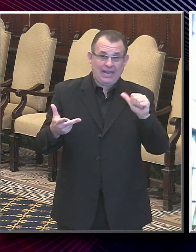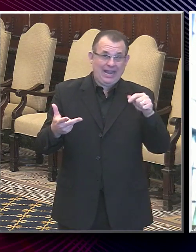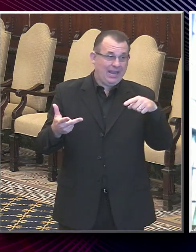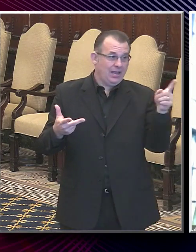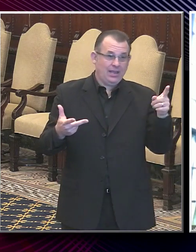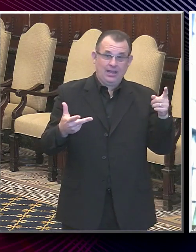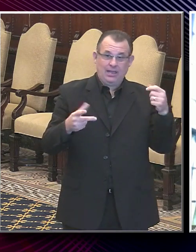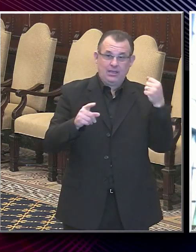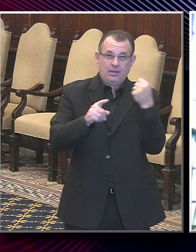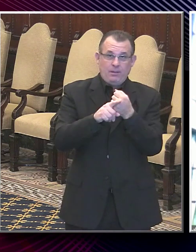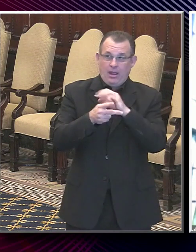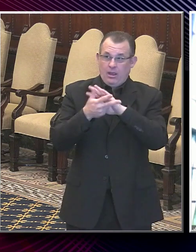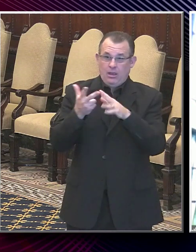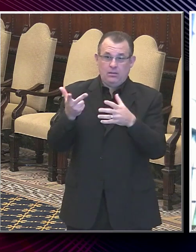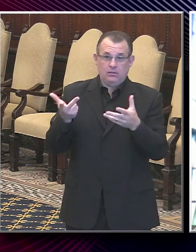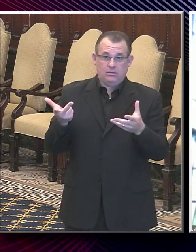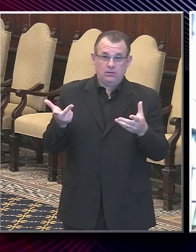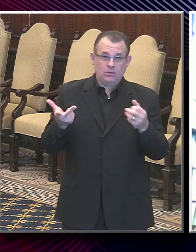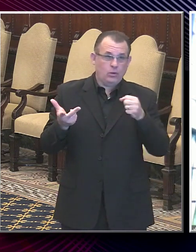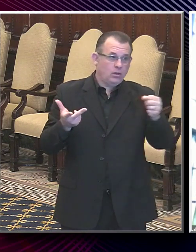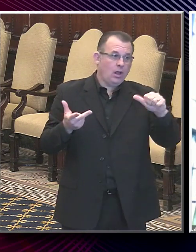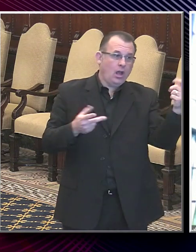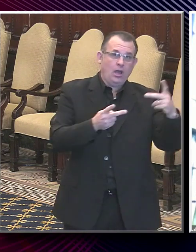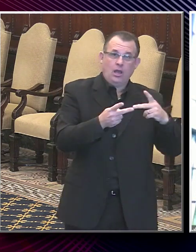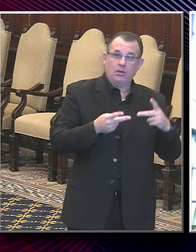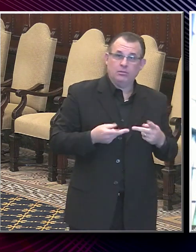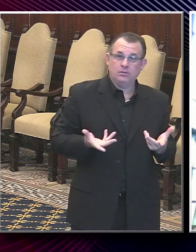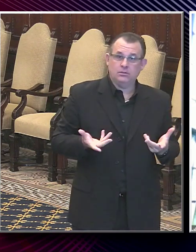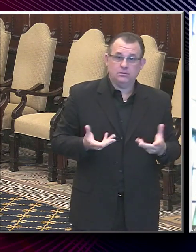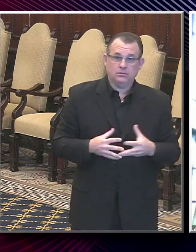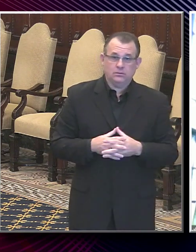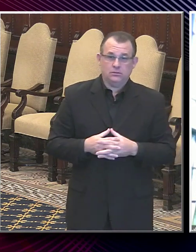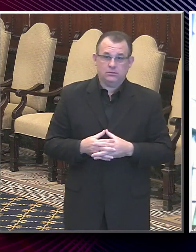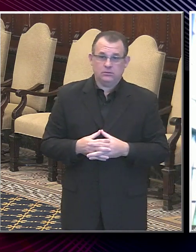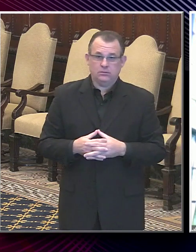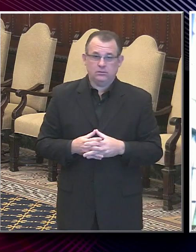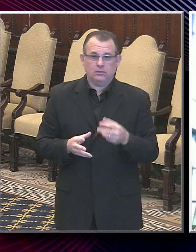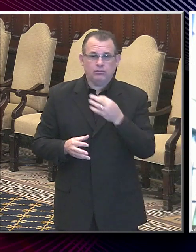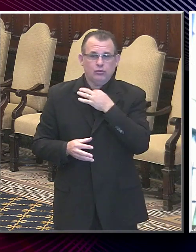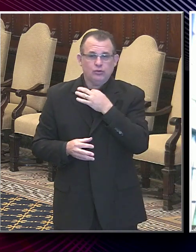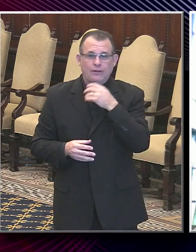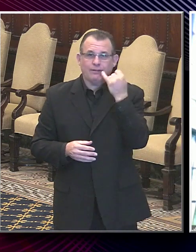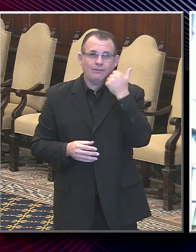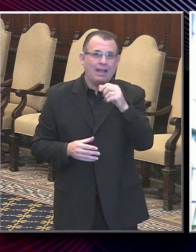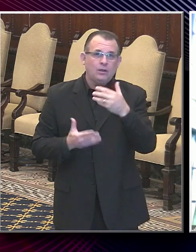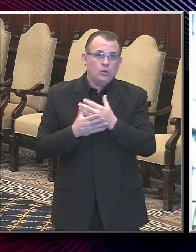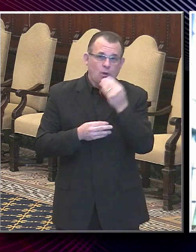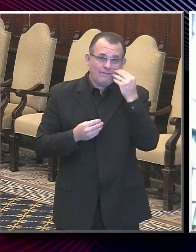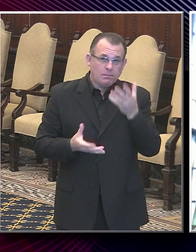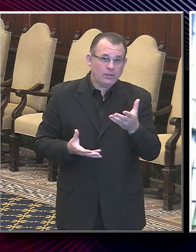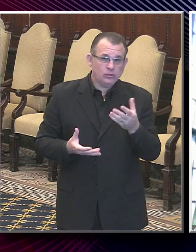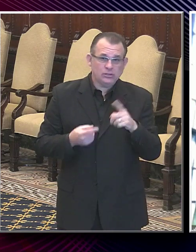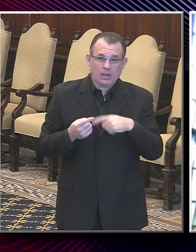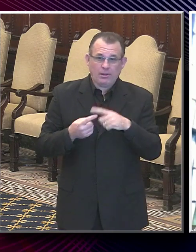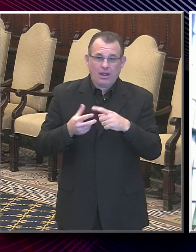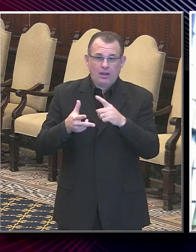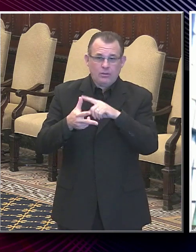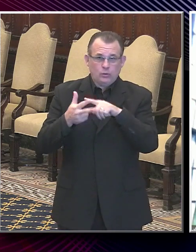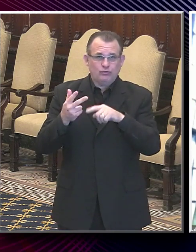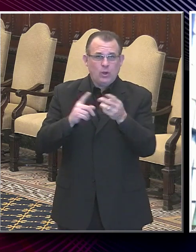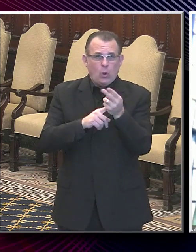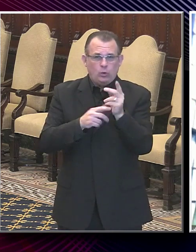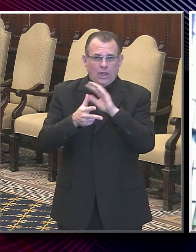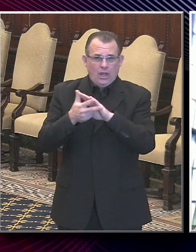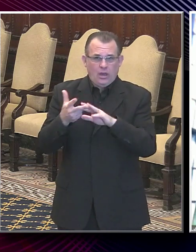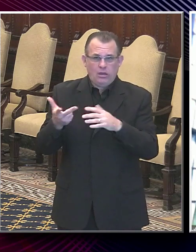went there or somewhere else, I was also hoping maybe if you had an update on the use of those hotels and if